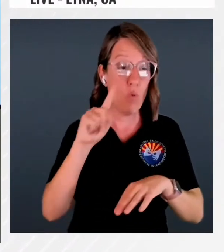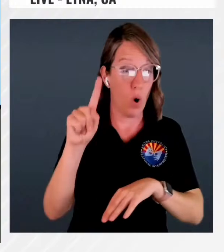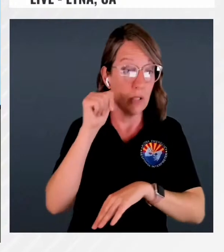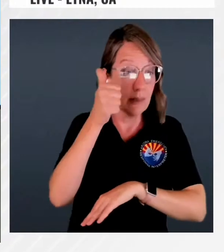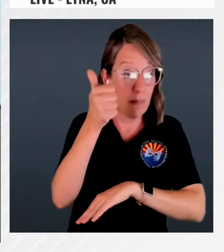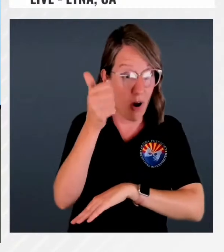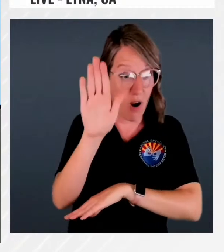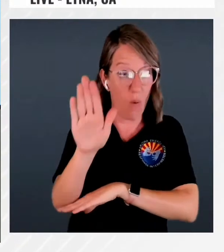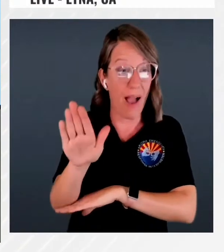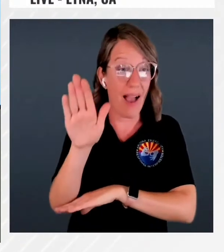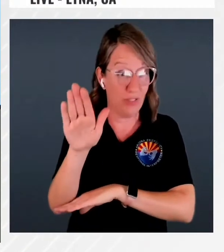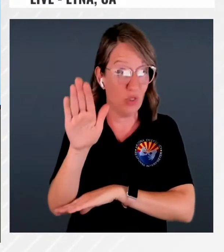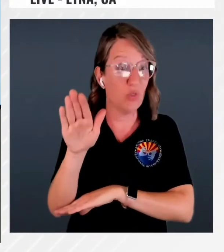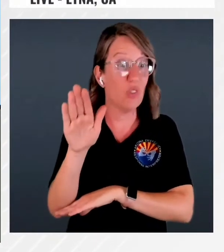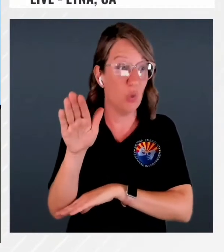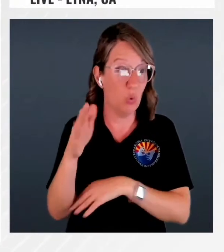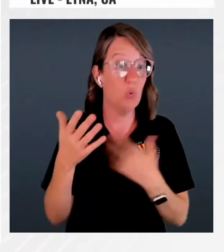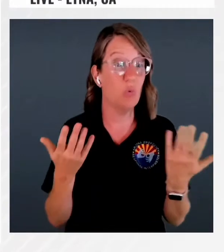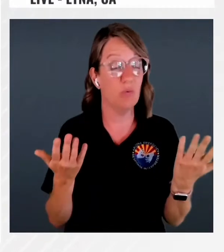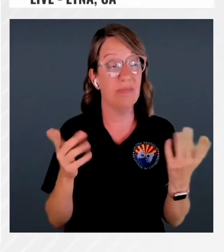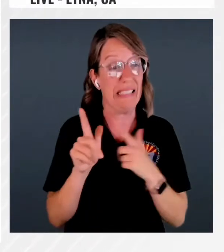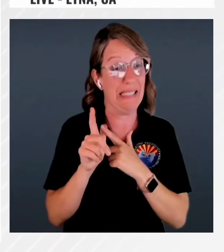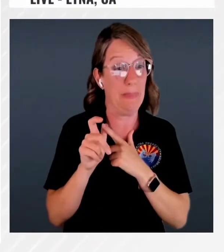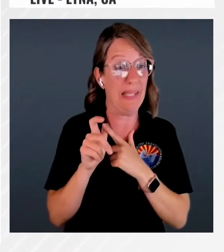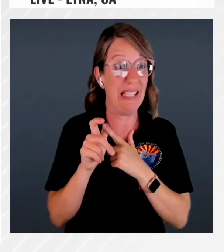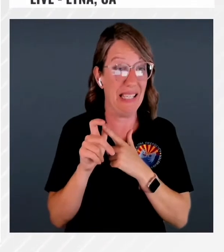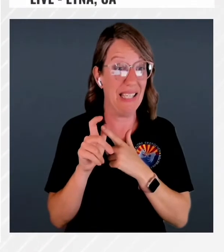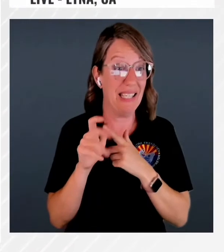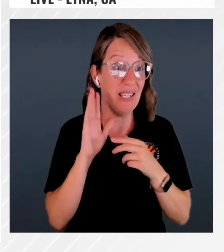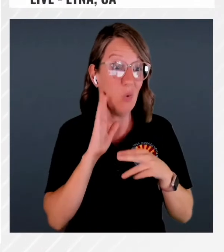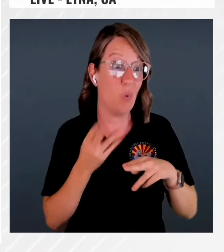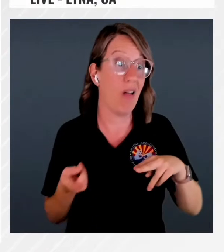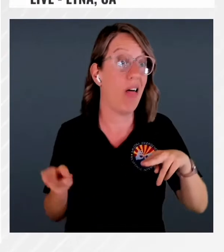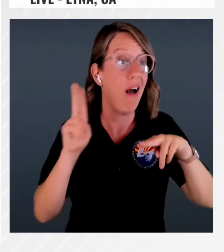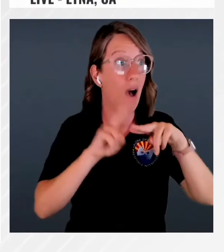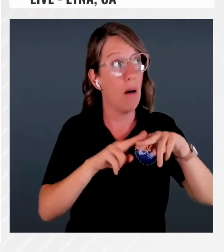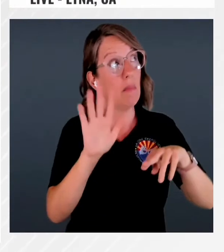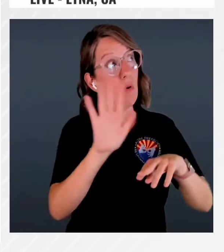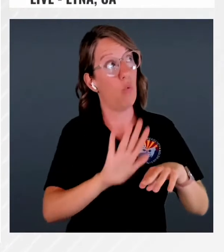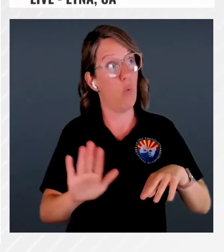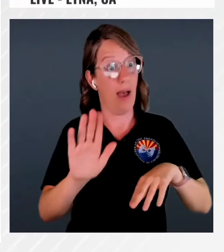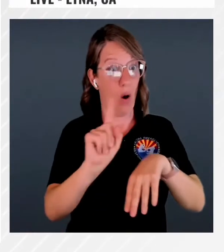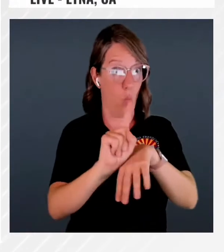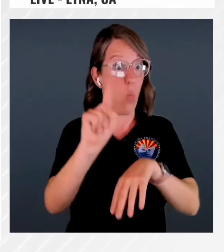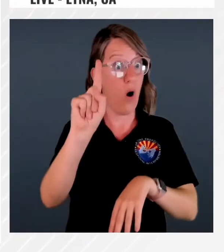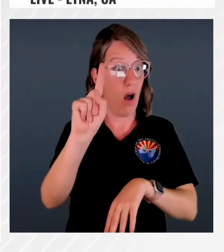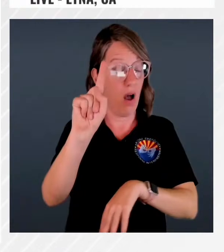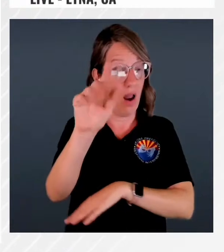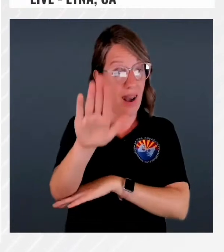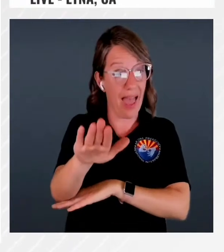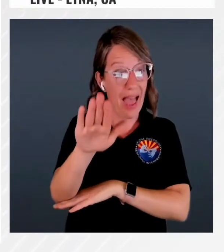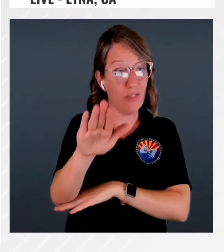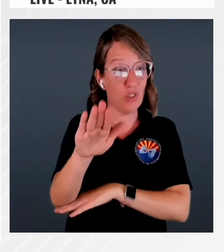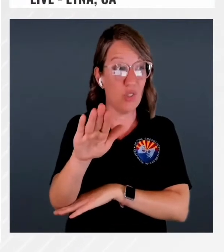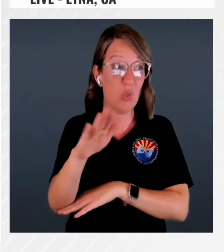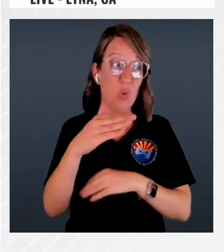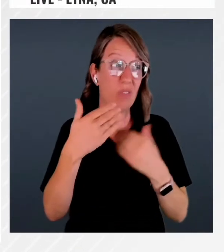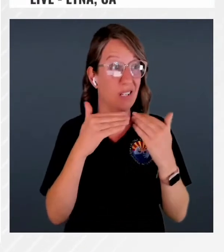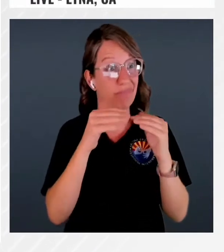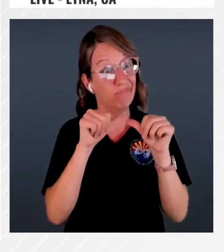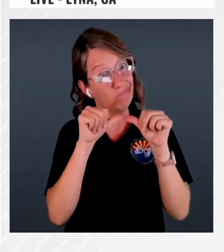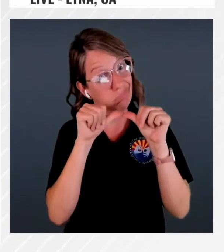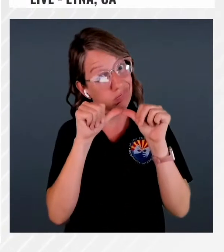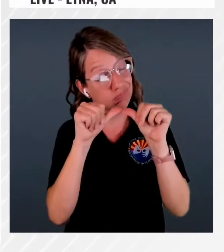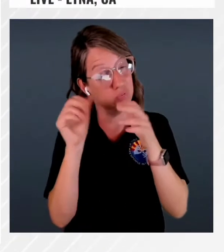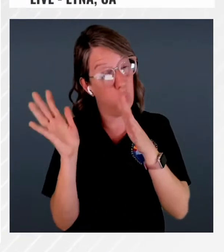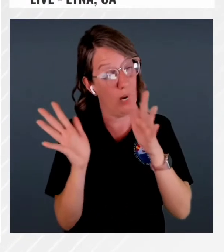increase pretty dramatically towards the noontime, 1 p.m. hour, likely looking at sustained winds for much of the area, 20